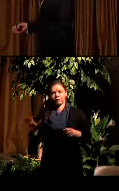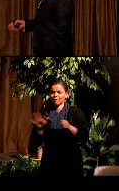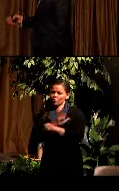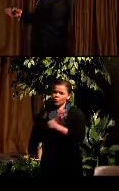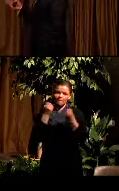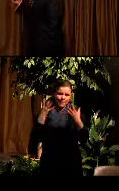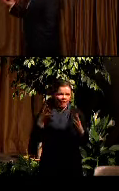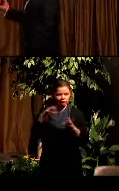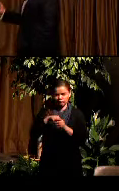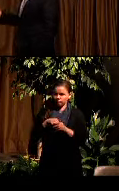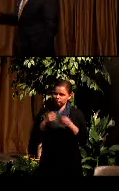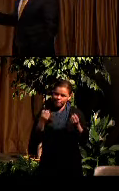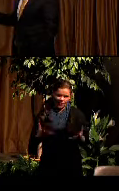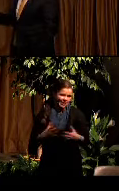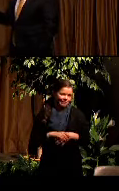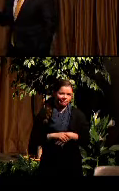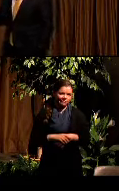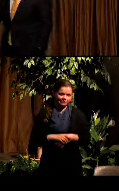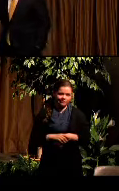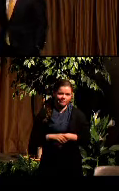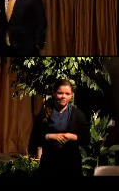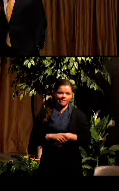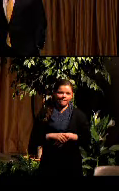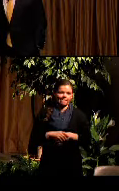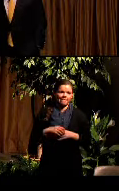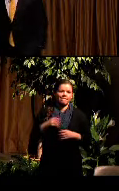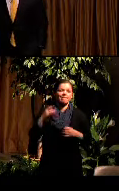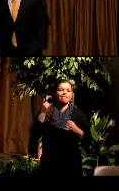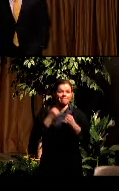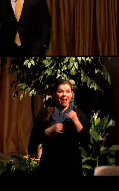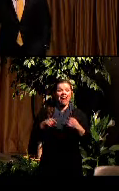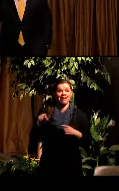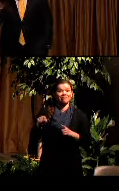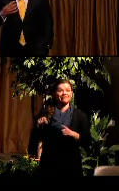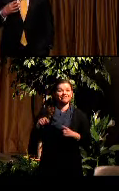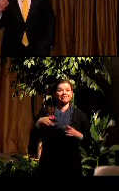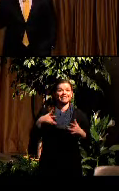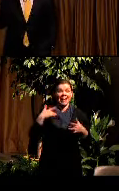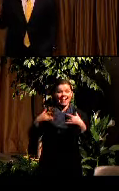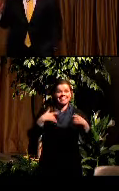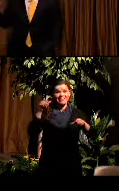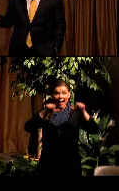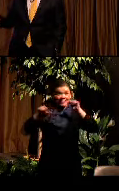Finally, I want to tell you a little bit about how we're taking all of this exciting science, all of this